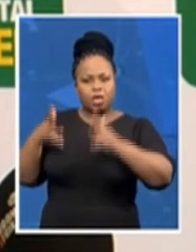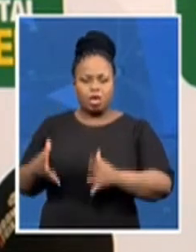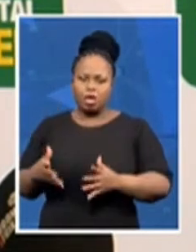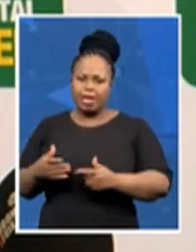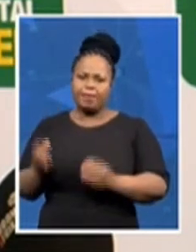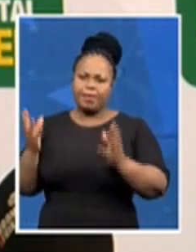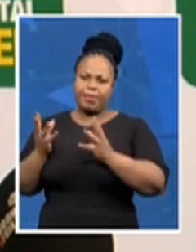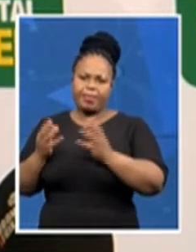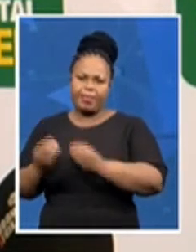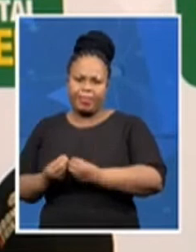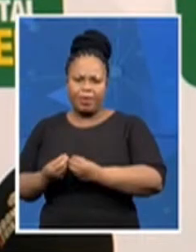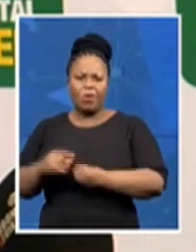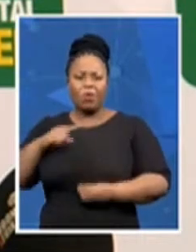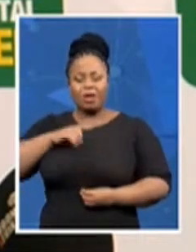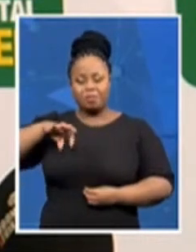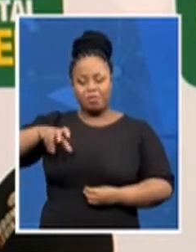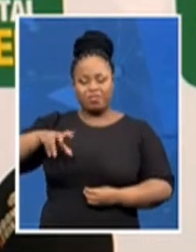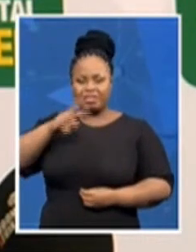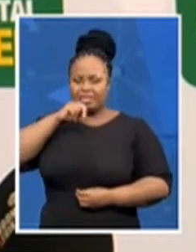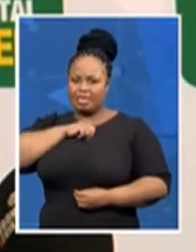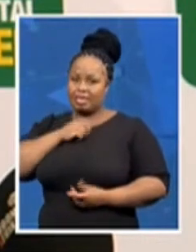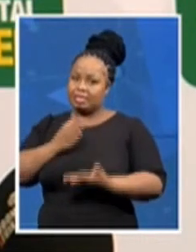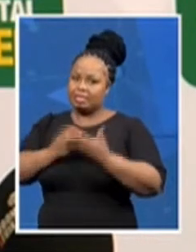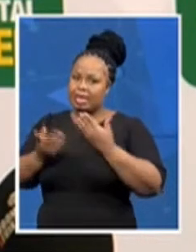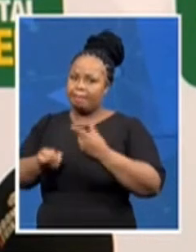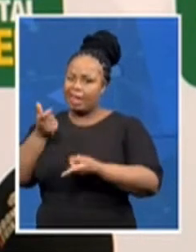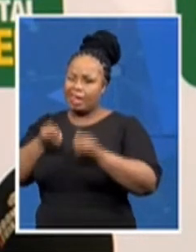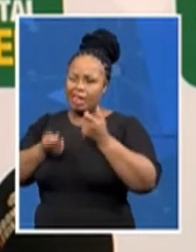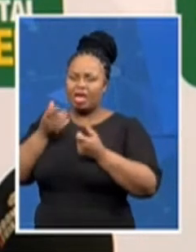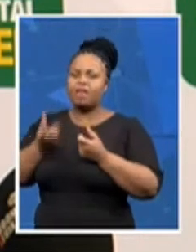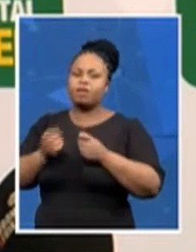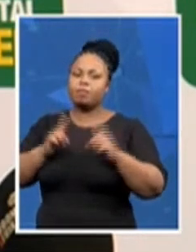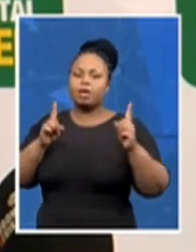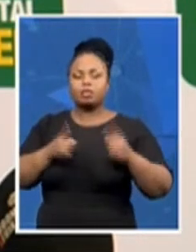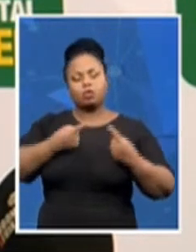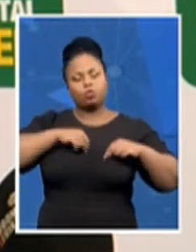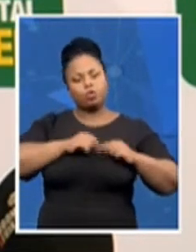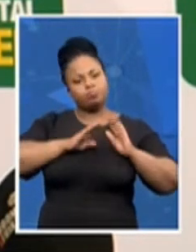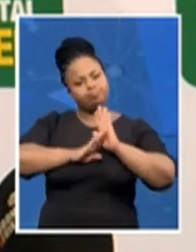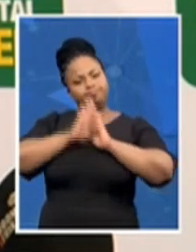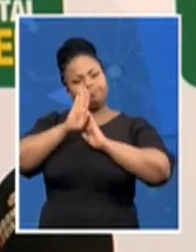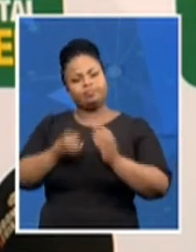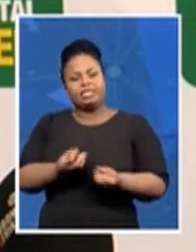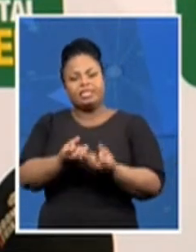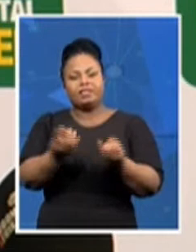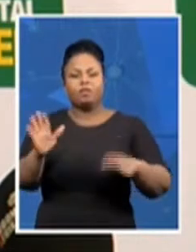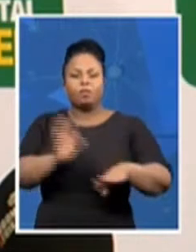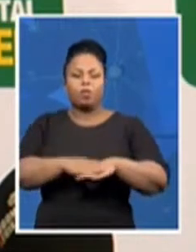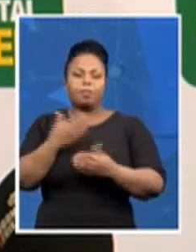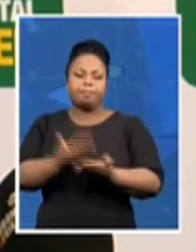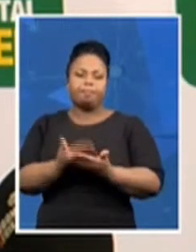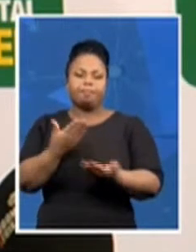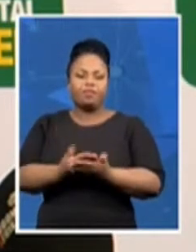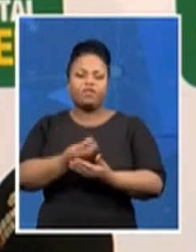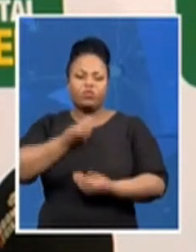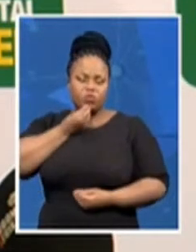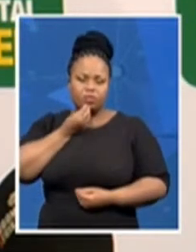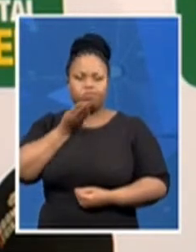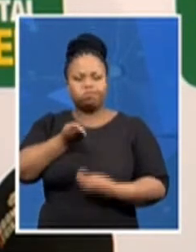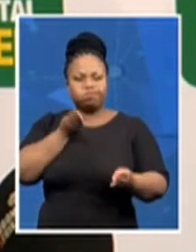have greatly improved the supply and availability of food. As a result, the queues